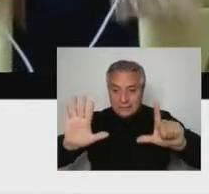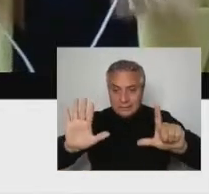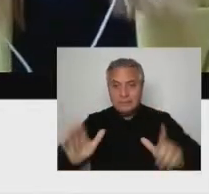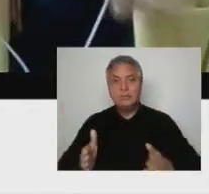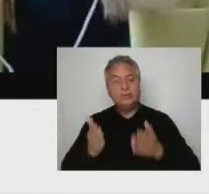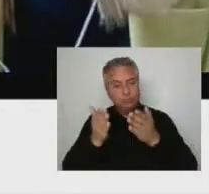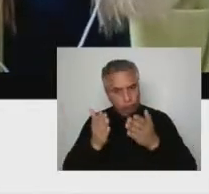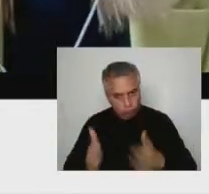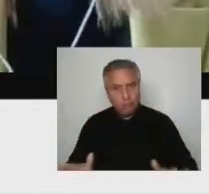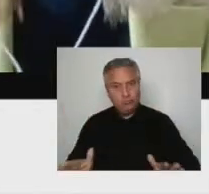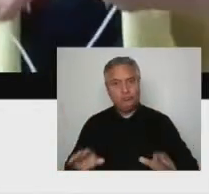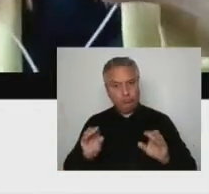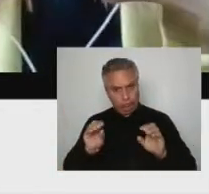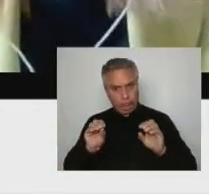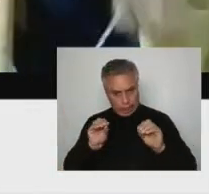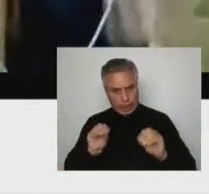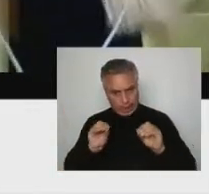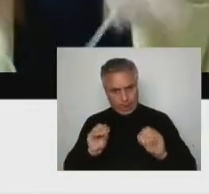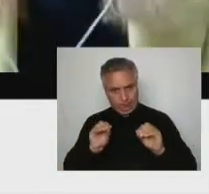out of every 10 teachers,